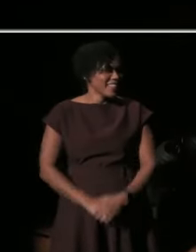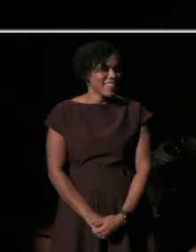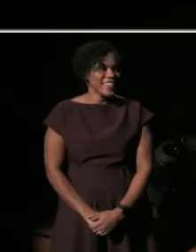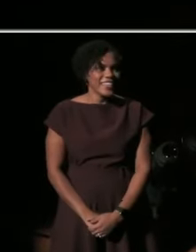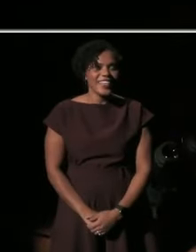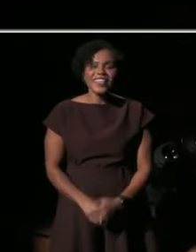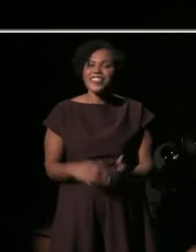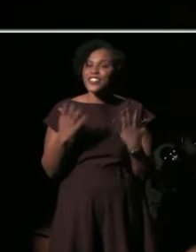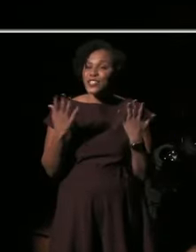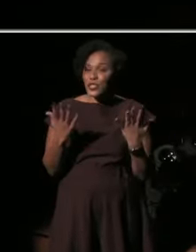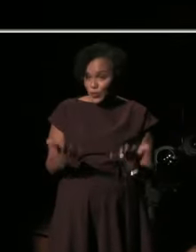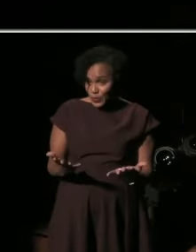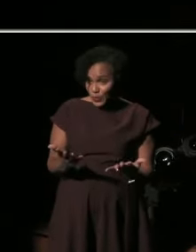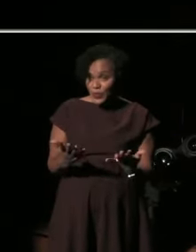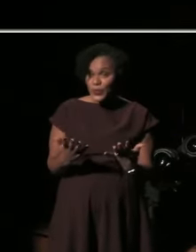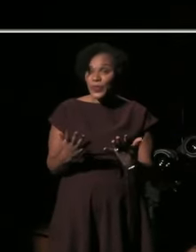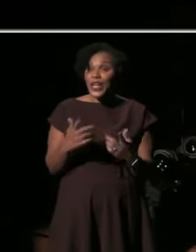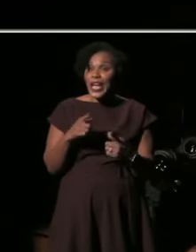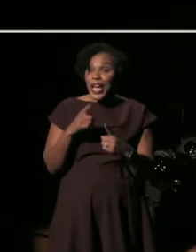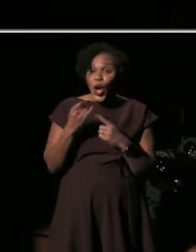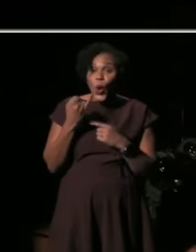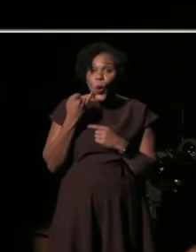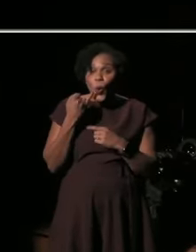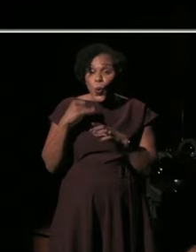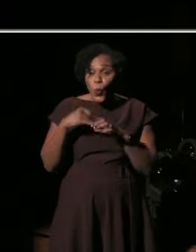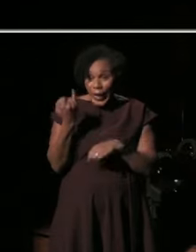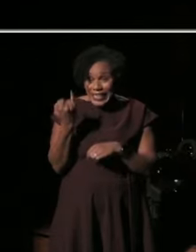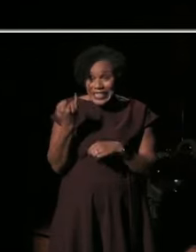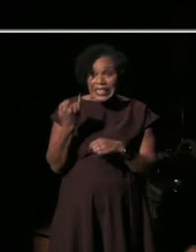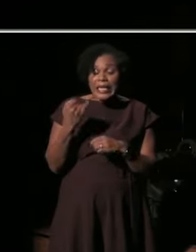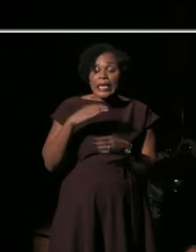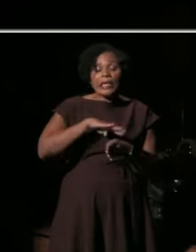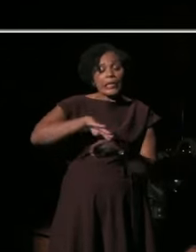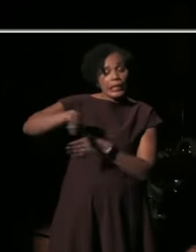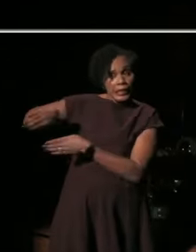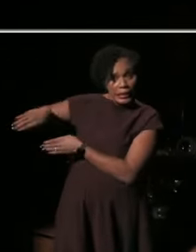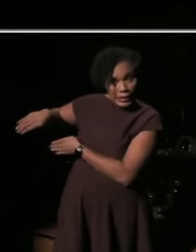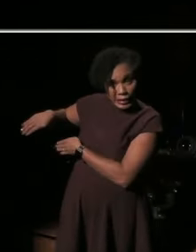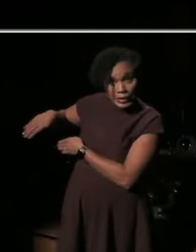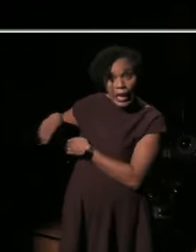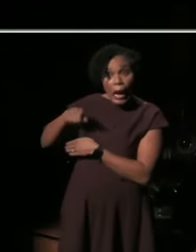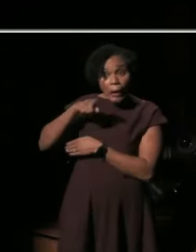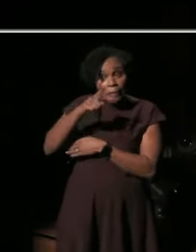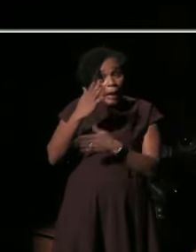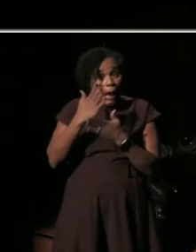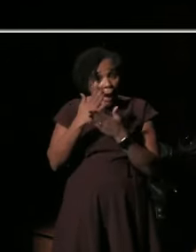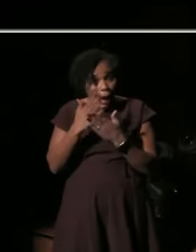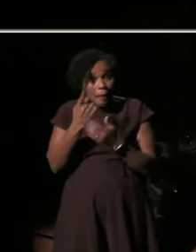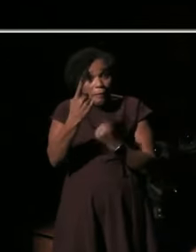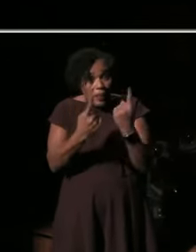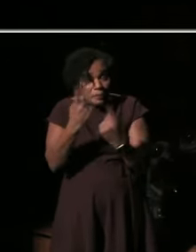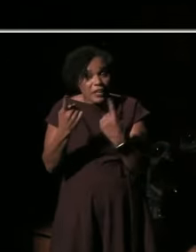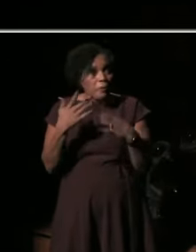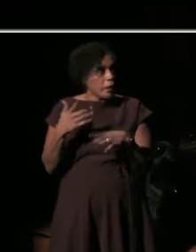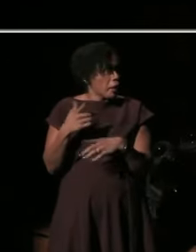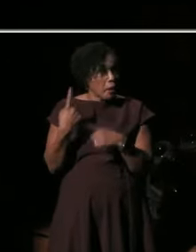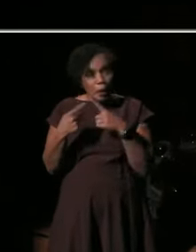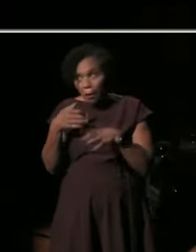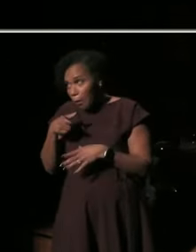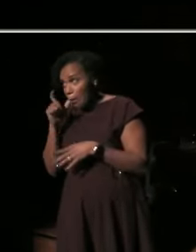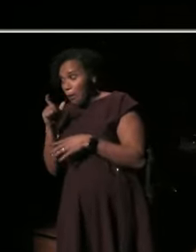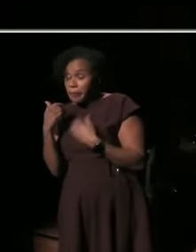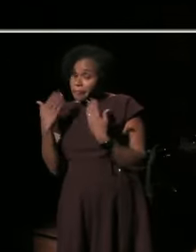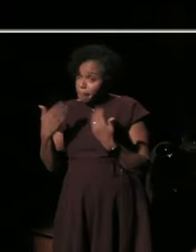So we've tried to keep the whiskey out of the dressing room tonight, but who knows whether they snuck a little bit in. Please join me